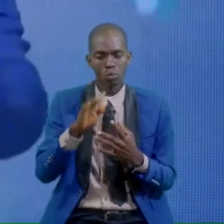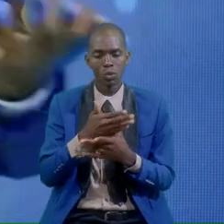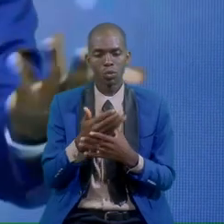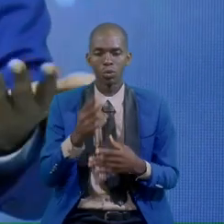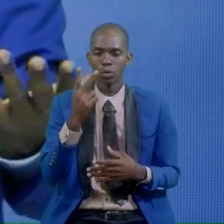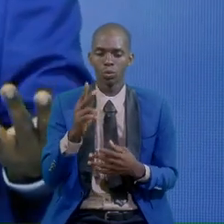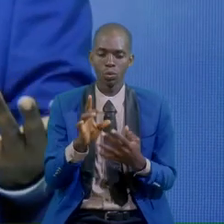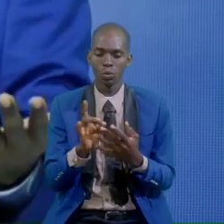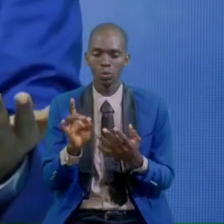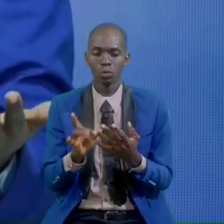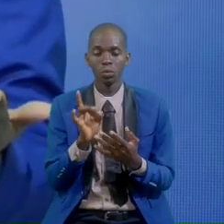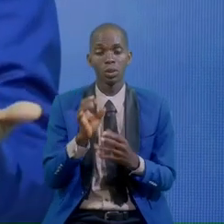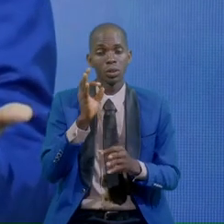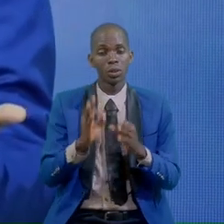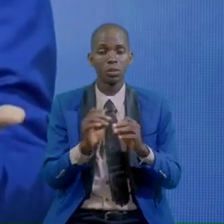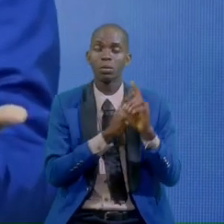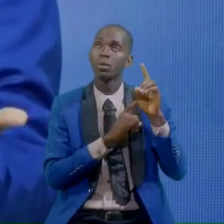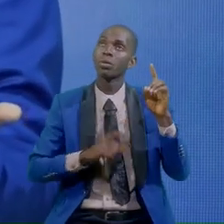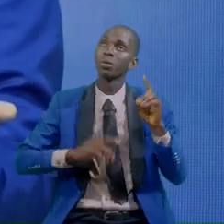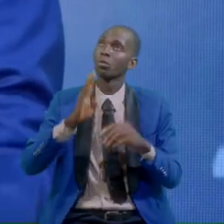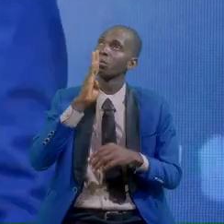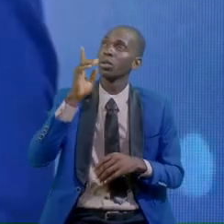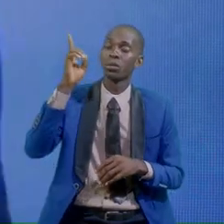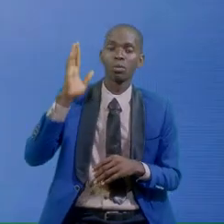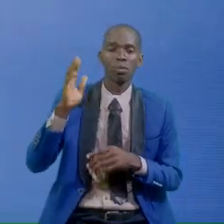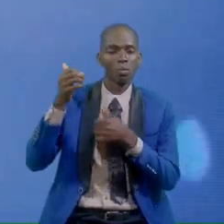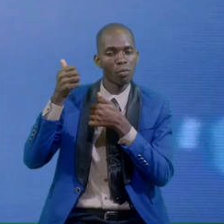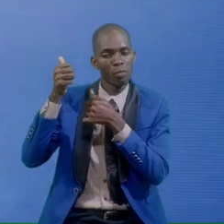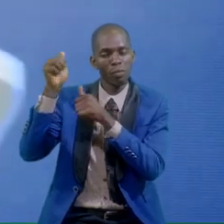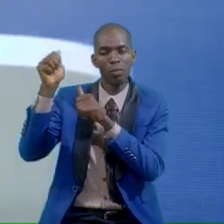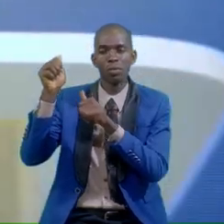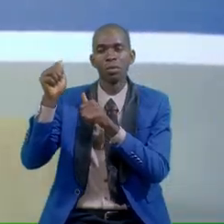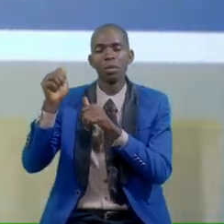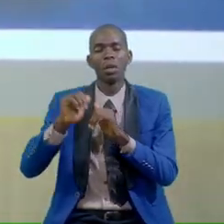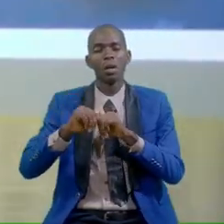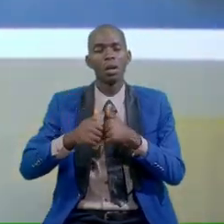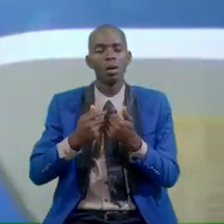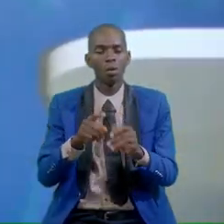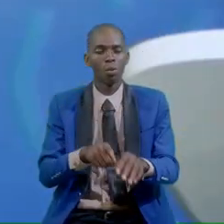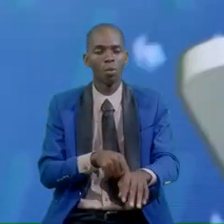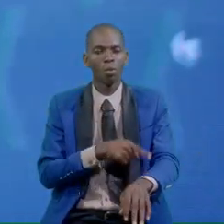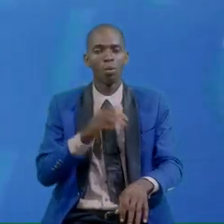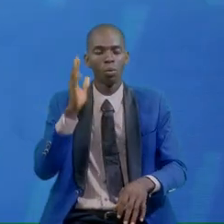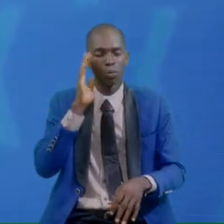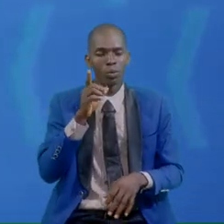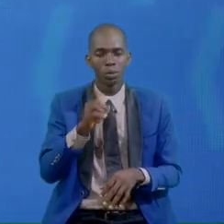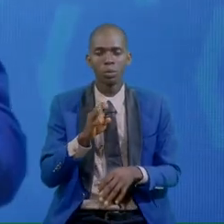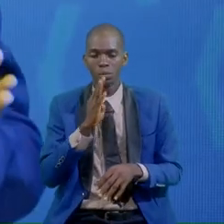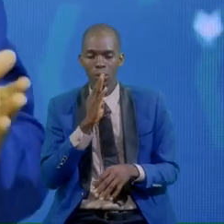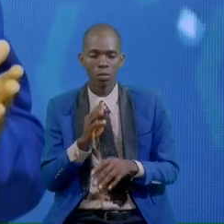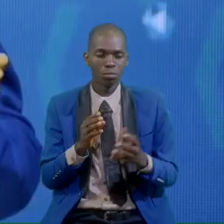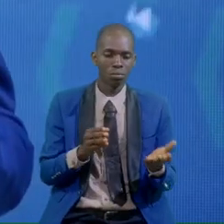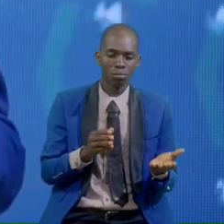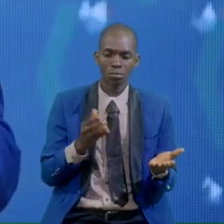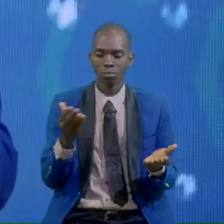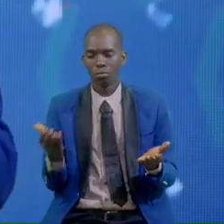If the Lord be God, follow him. How long will you be vacillating? You are here, you